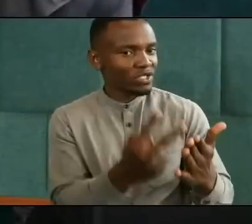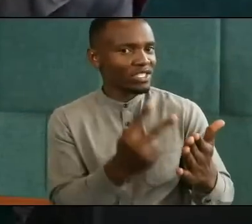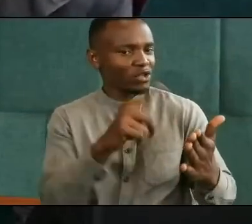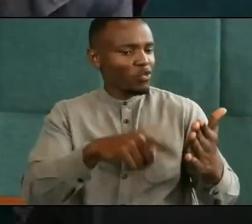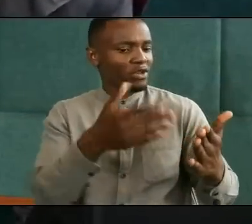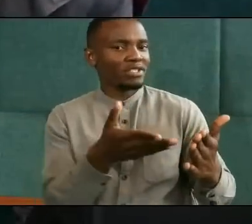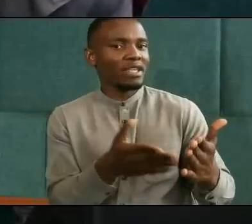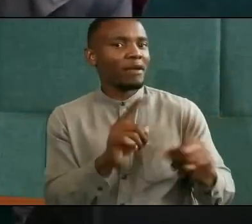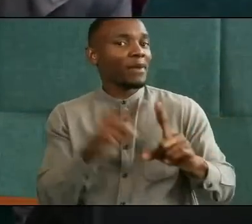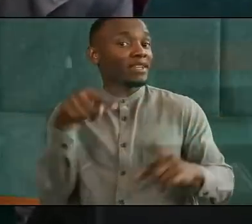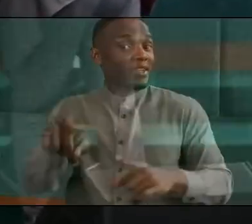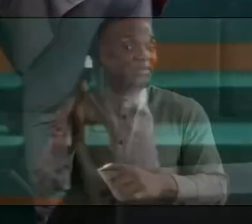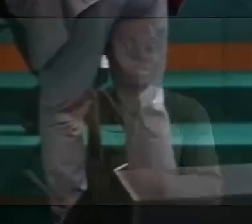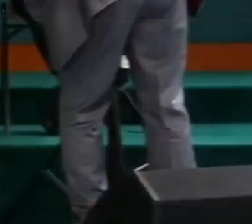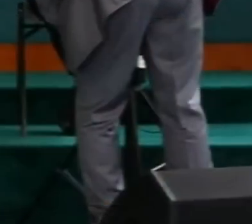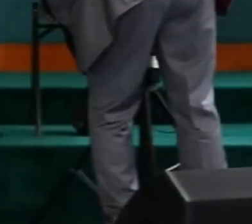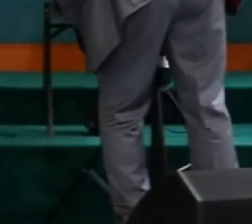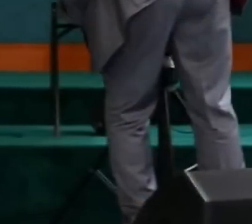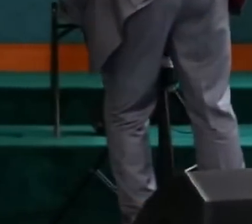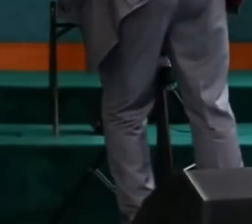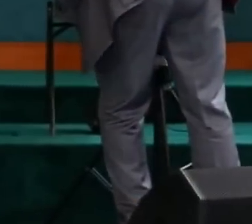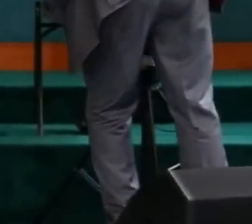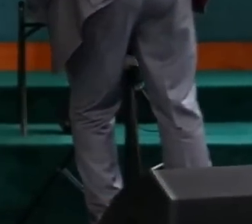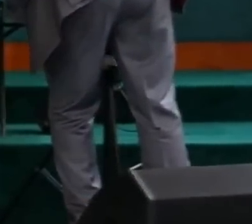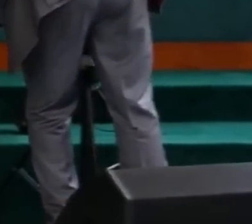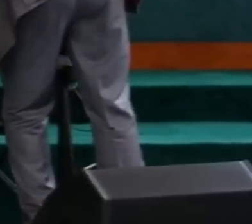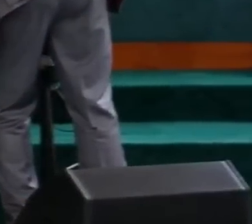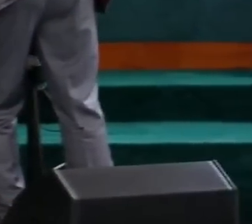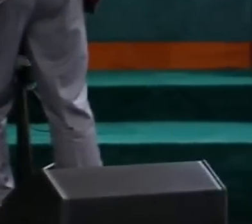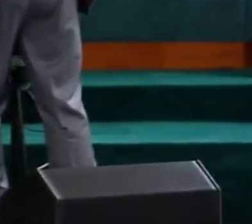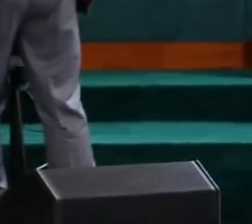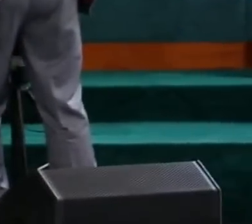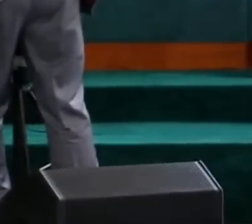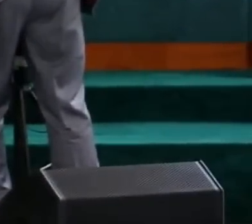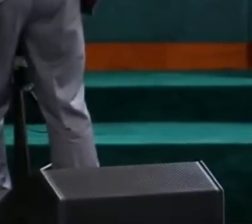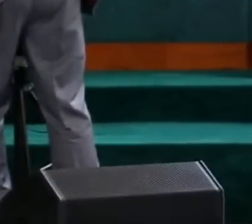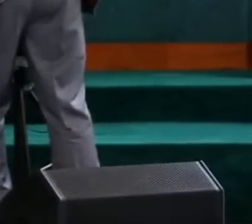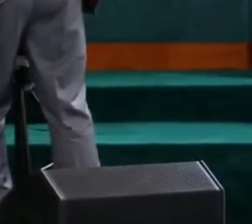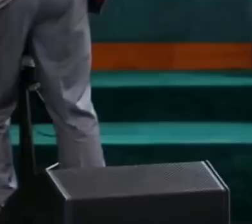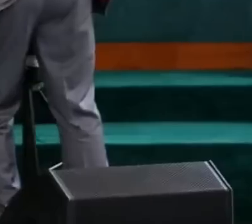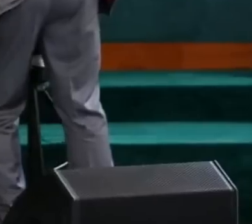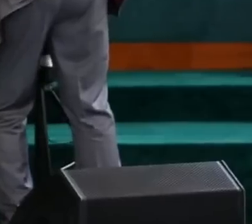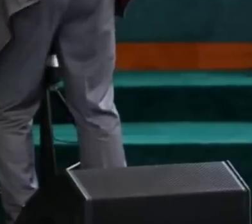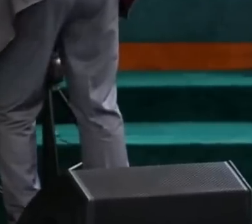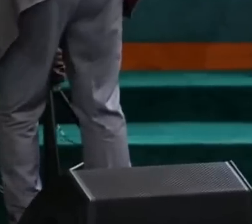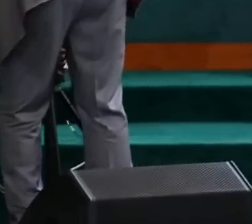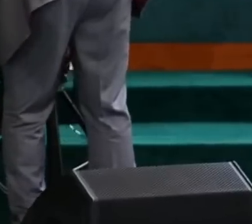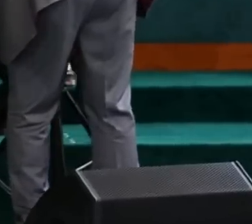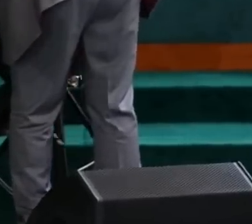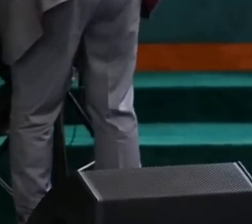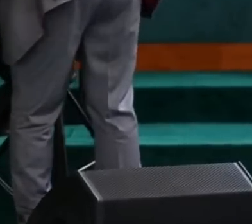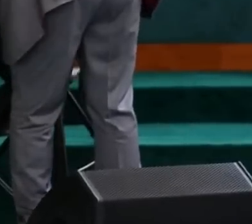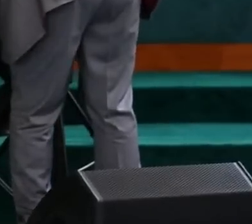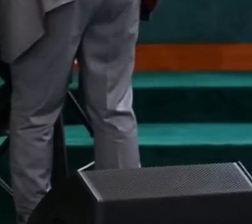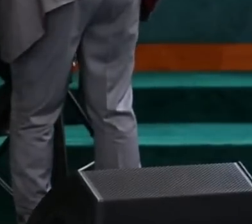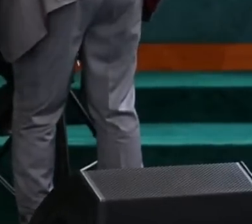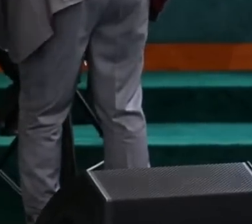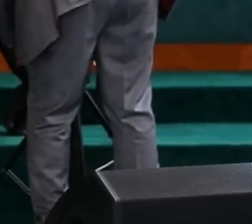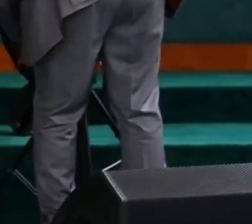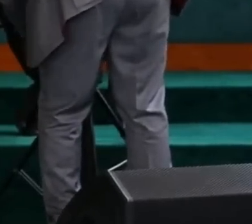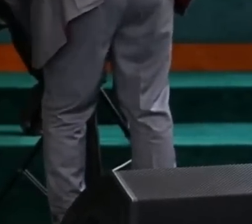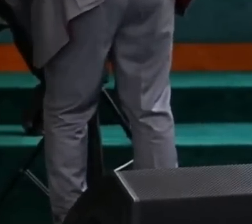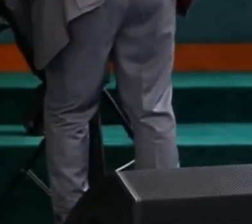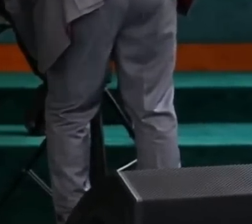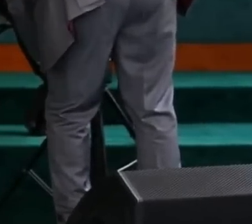but he can't open it. No angels in heaven can open it. Hey. No angels in heaven can open it. No matter